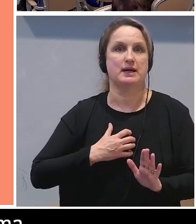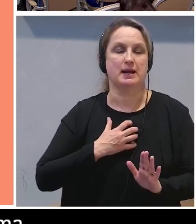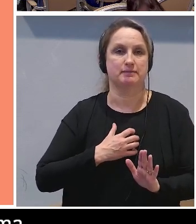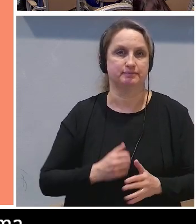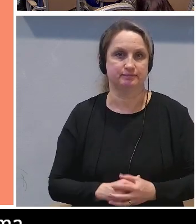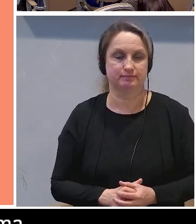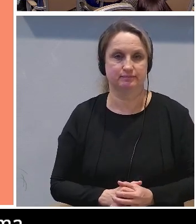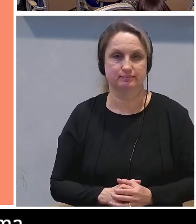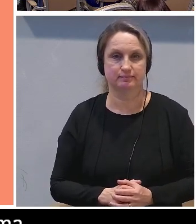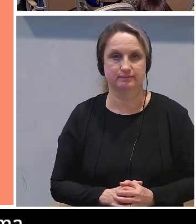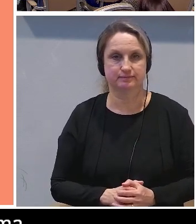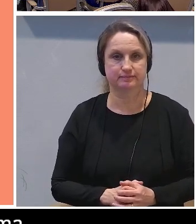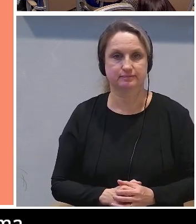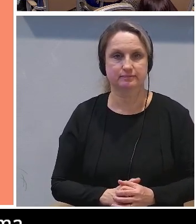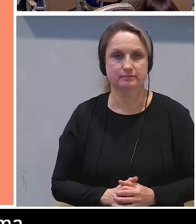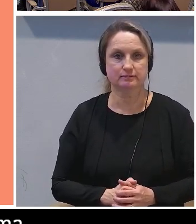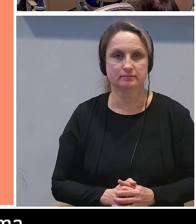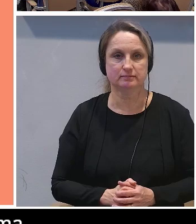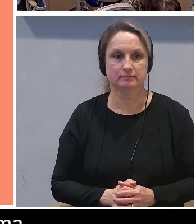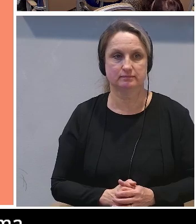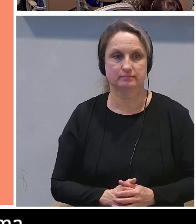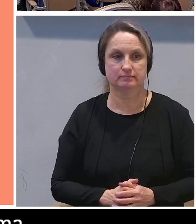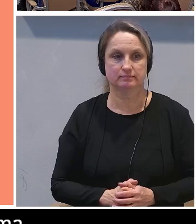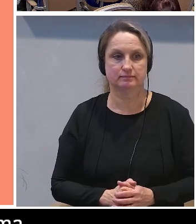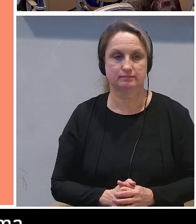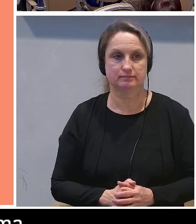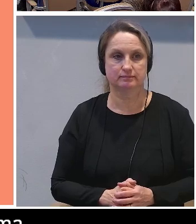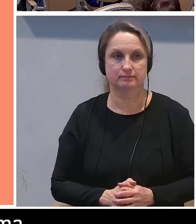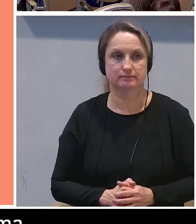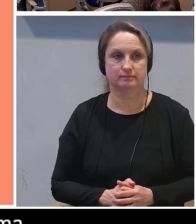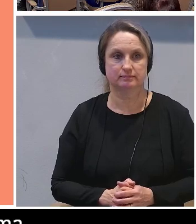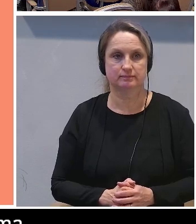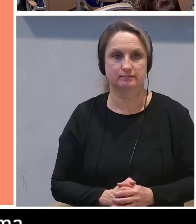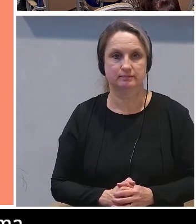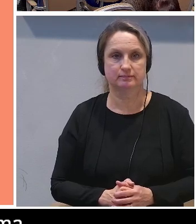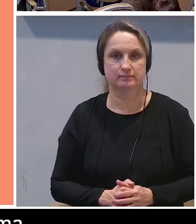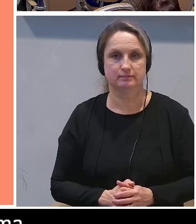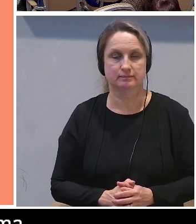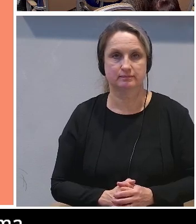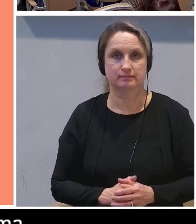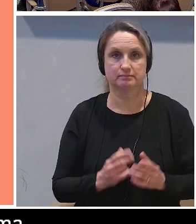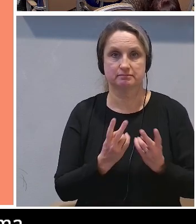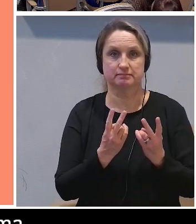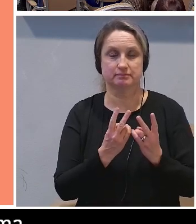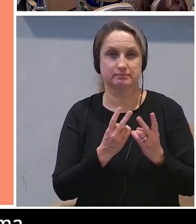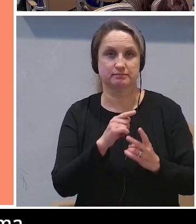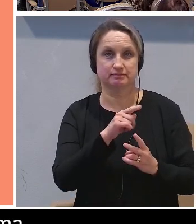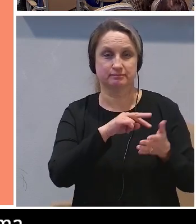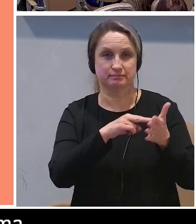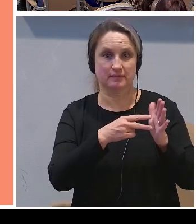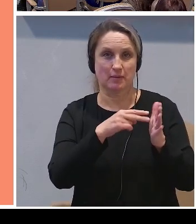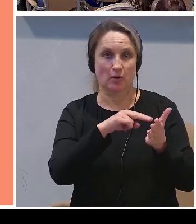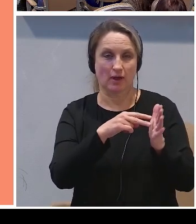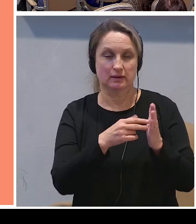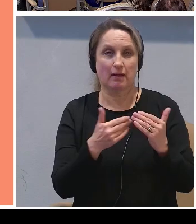projects like this, like INVENTS, working on developing new methodology that is more specific for rare diseases. And then we have been involved also in